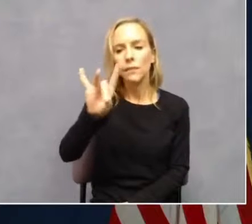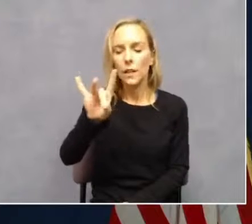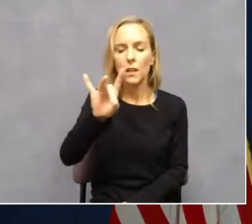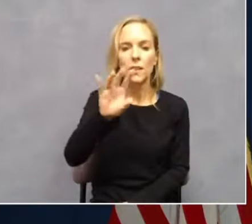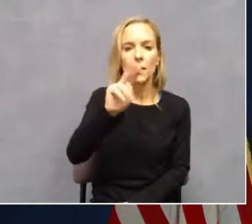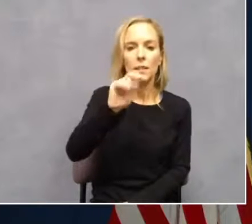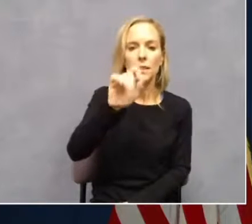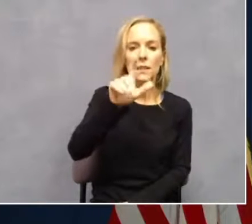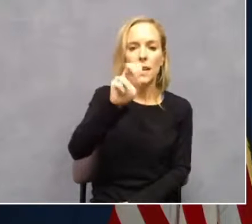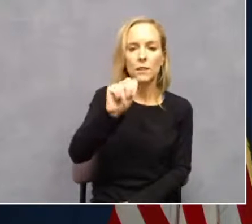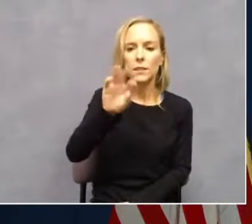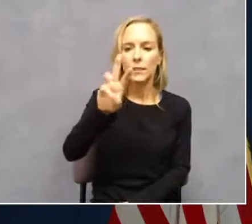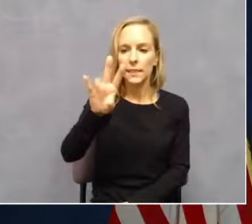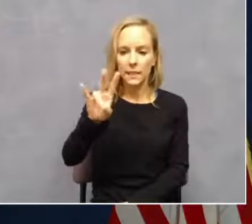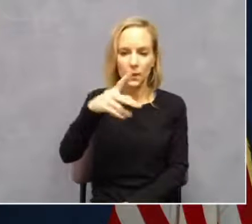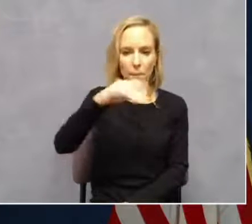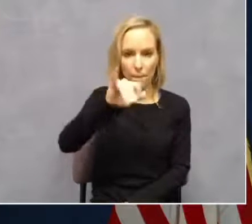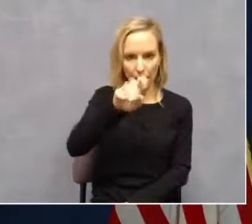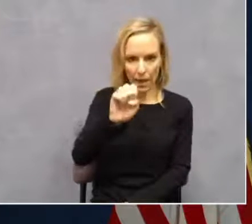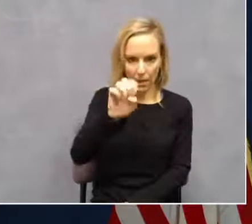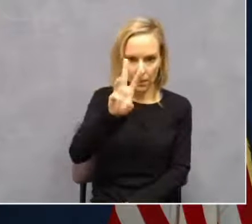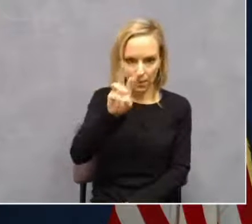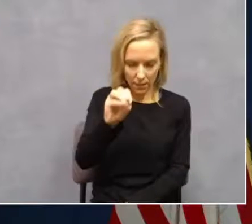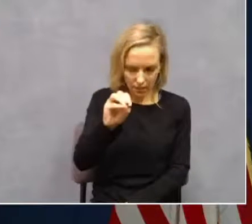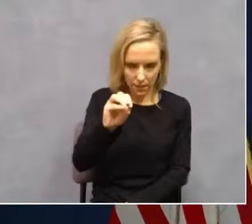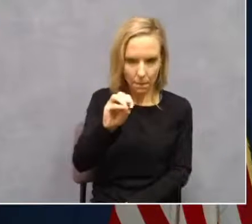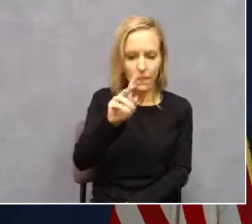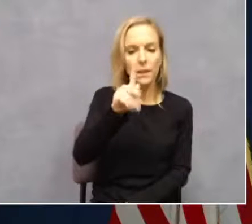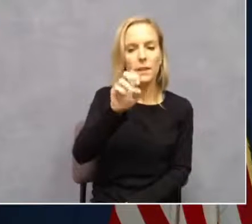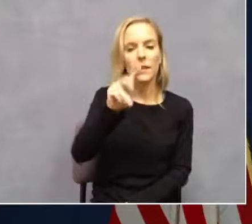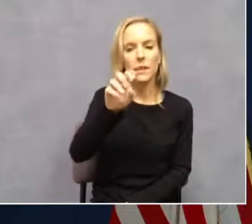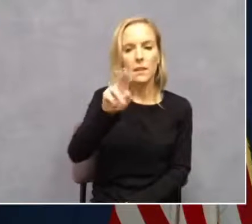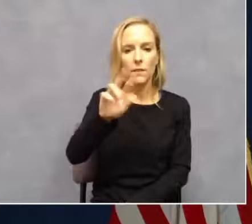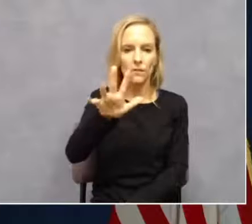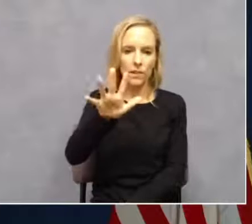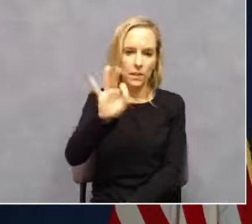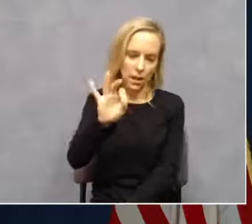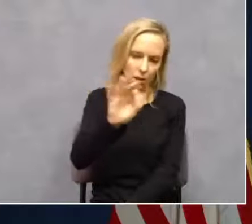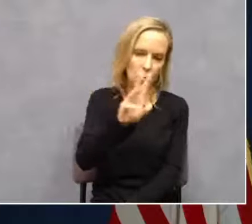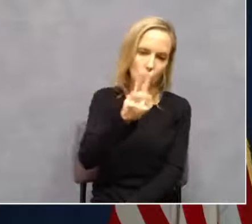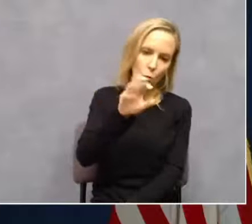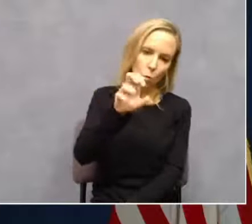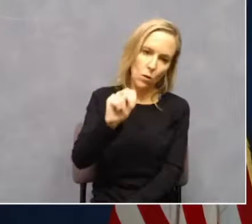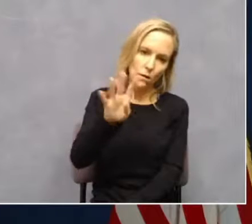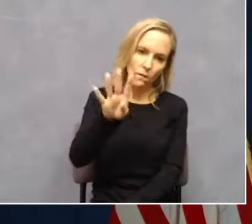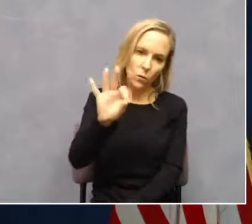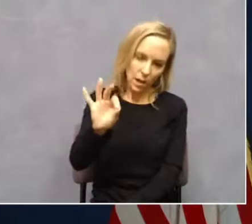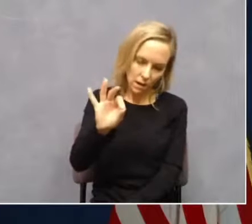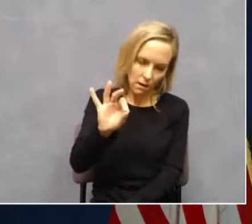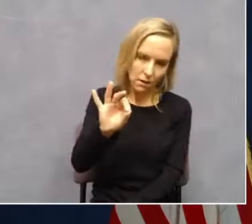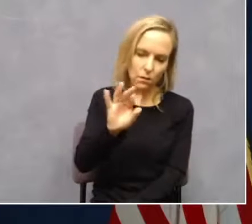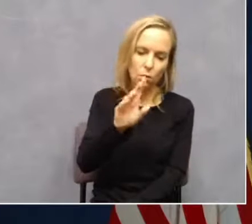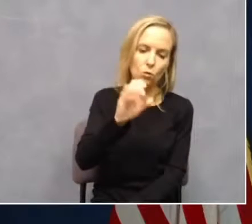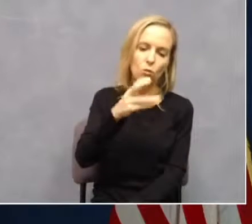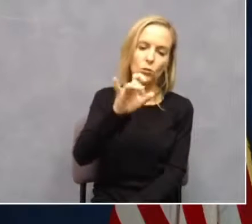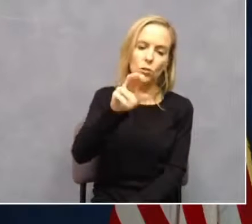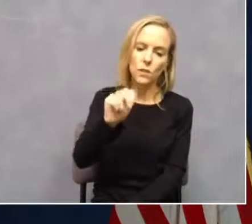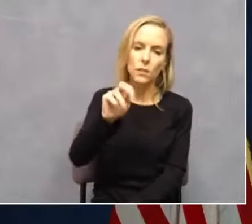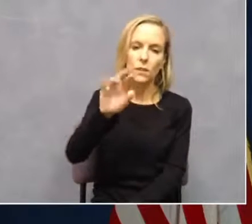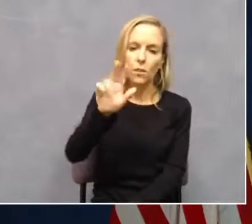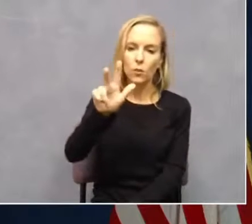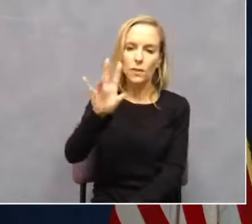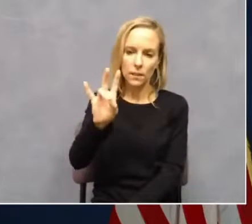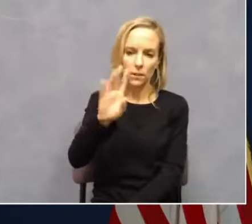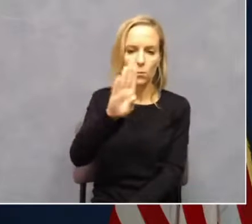67. Pike, 60. Kenton, 59. Warren, 49. Christian, 37.